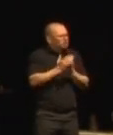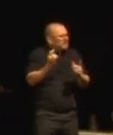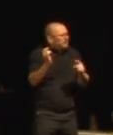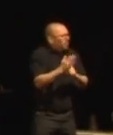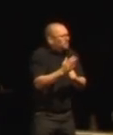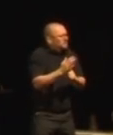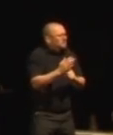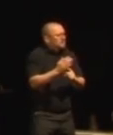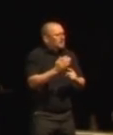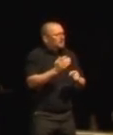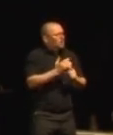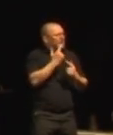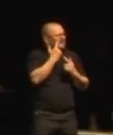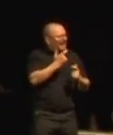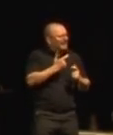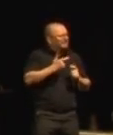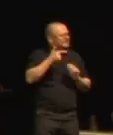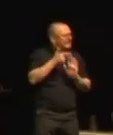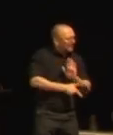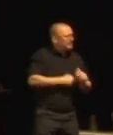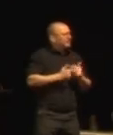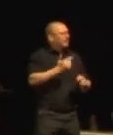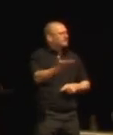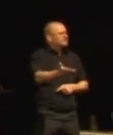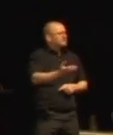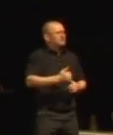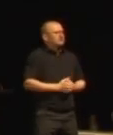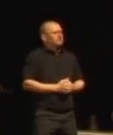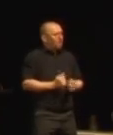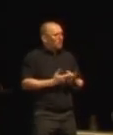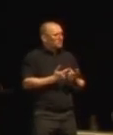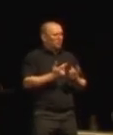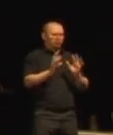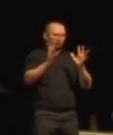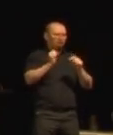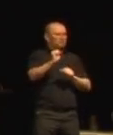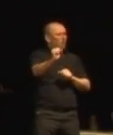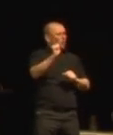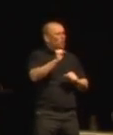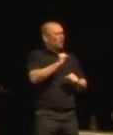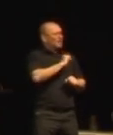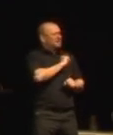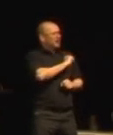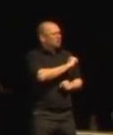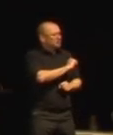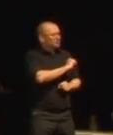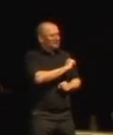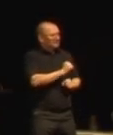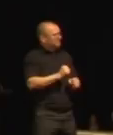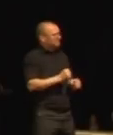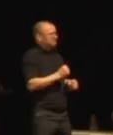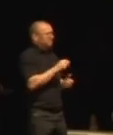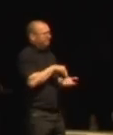something that we care deeply about. Also, to have the courage that Lauren had to, one, speak in front of 1,200 people,